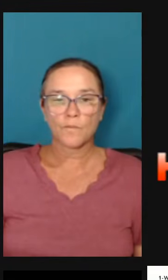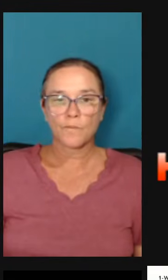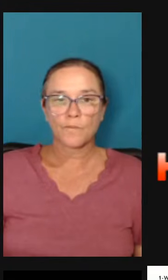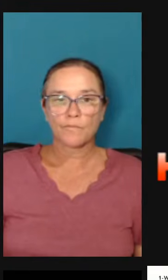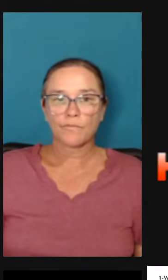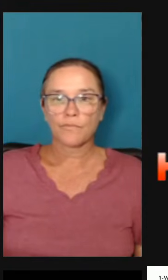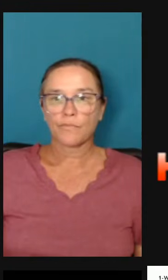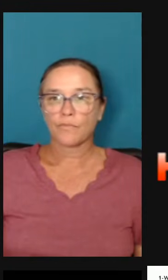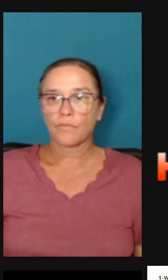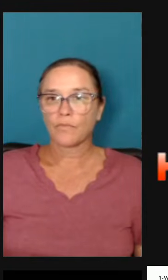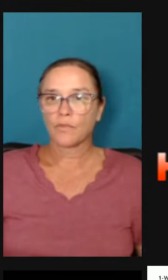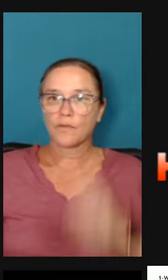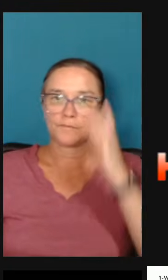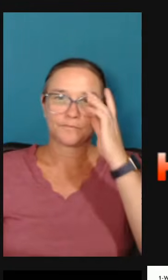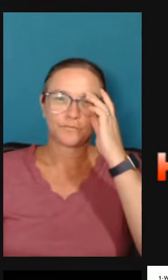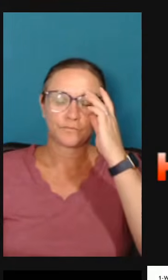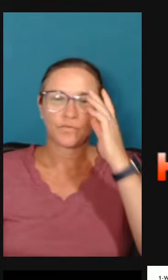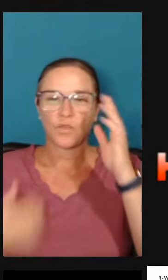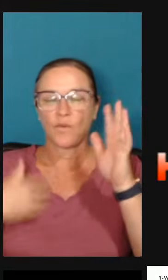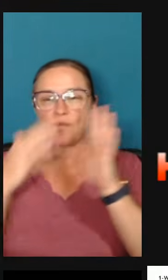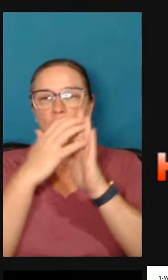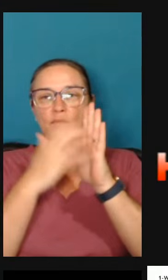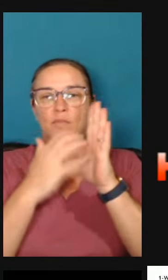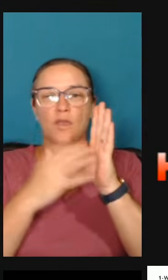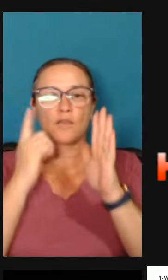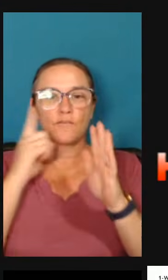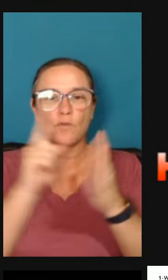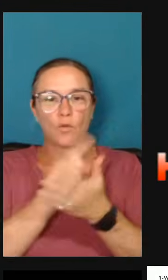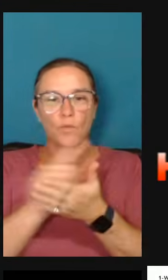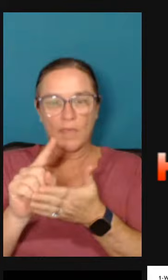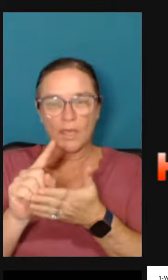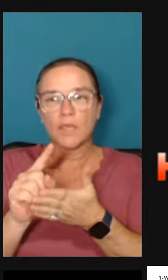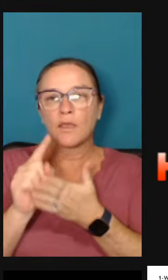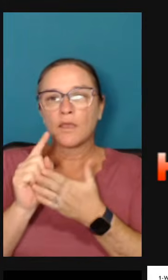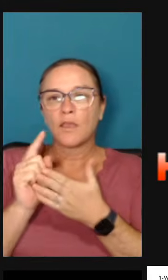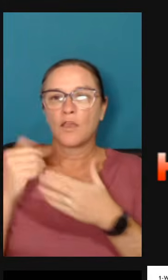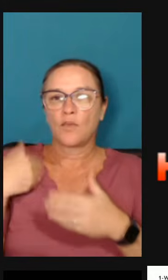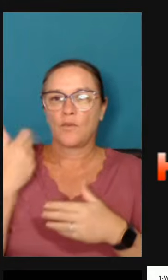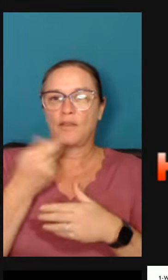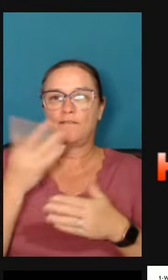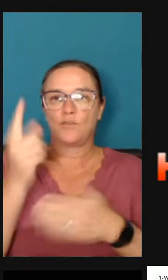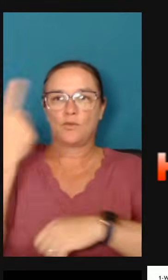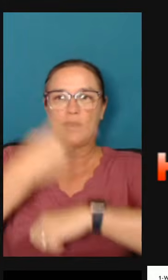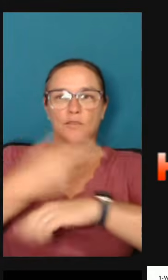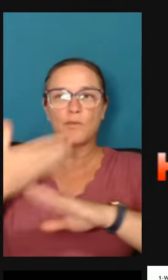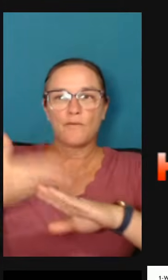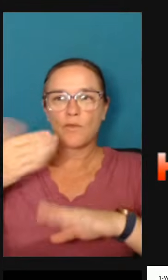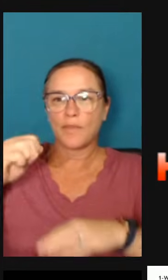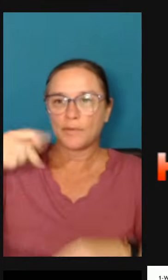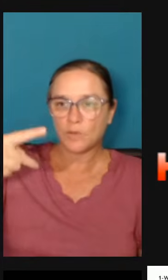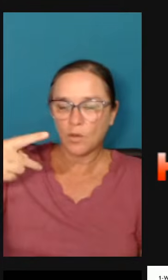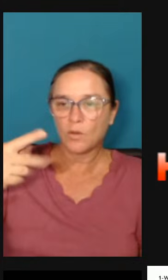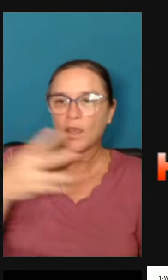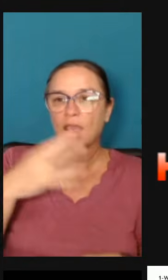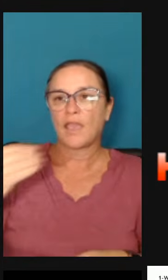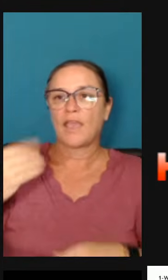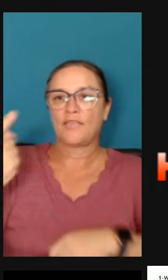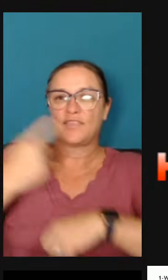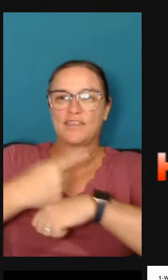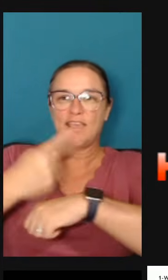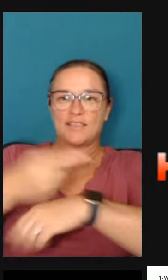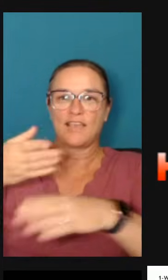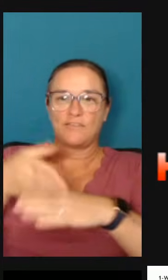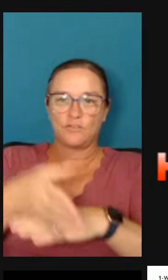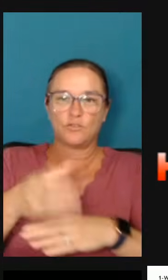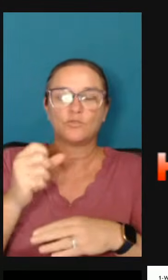This is how they plot for the last week. Over the last week, we had a little bit of a couple of days before the episode and the days since. So you